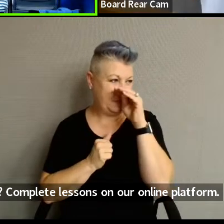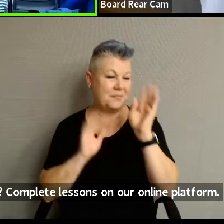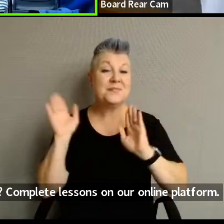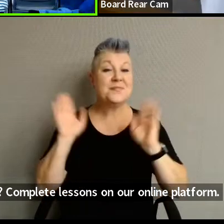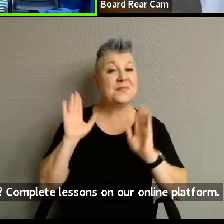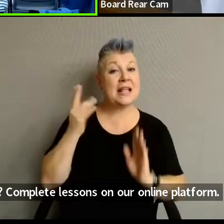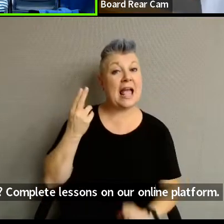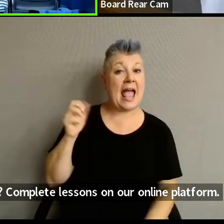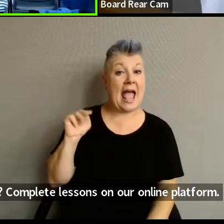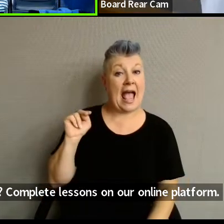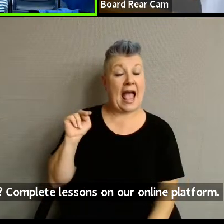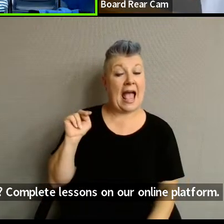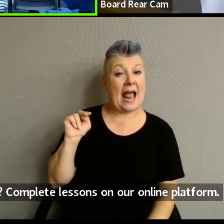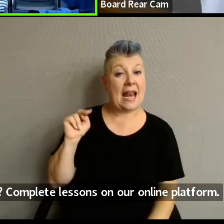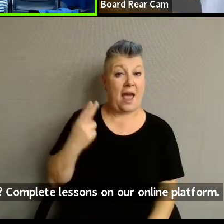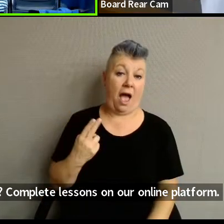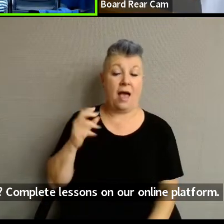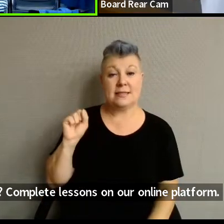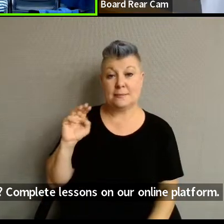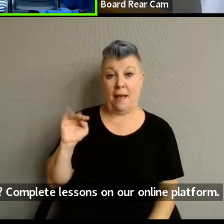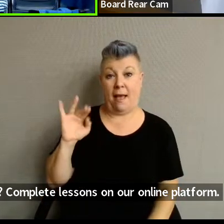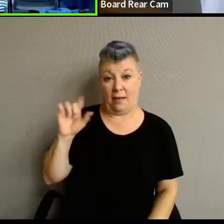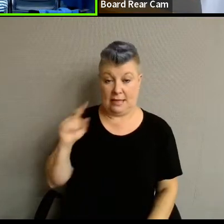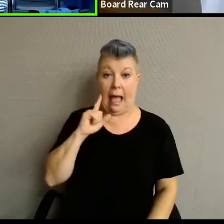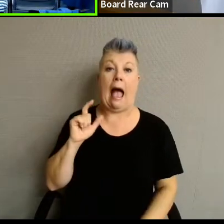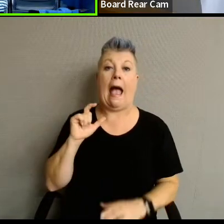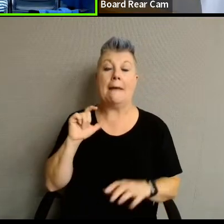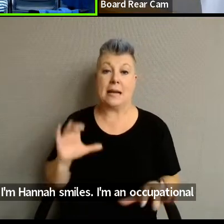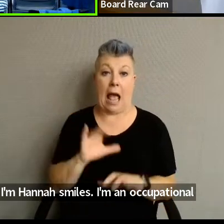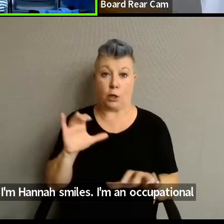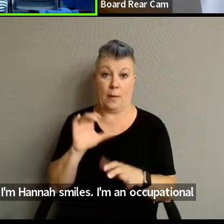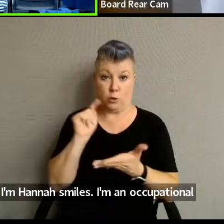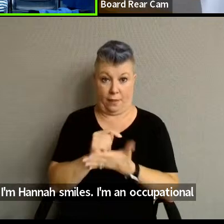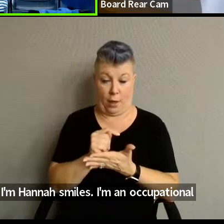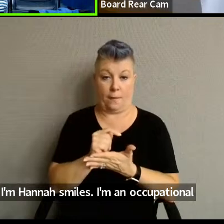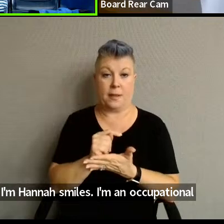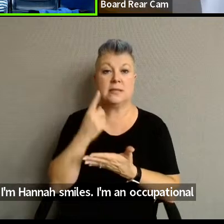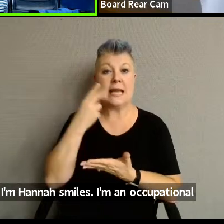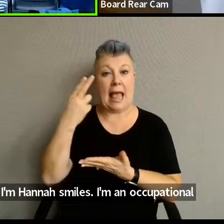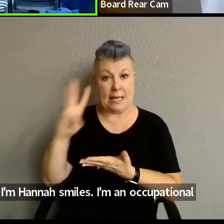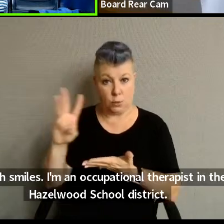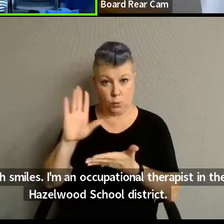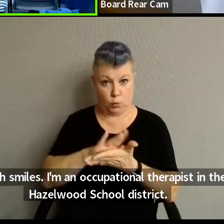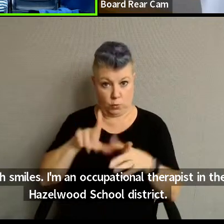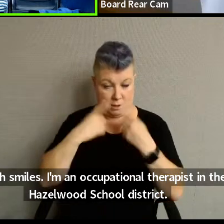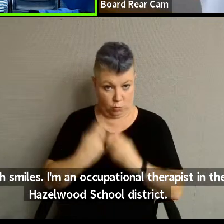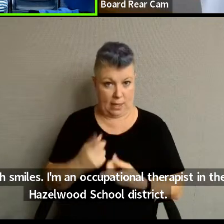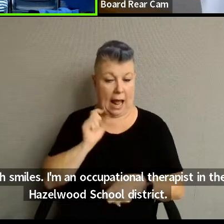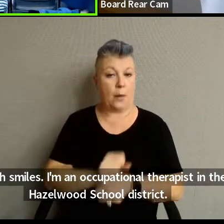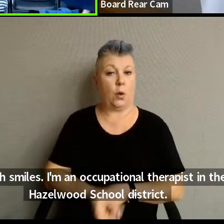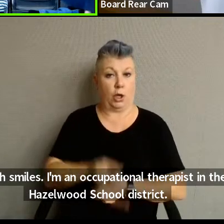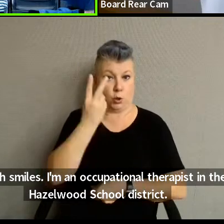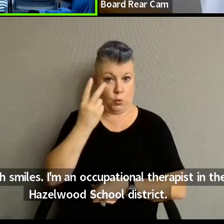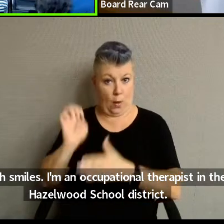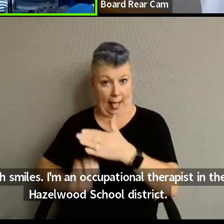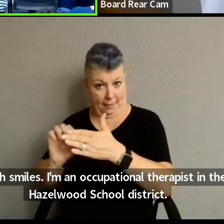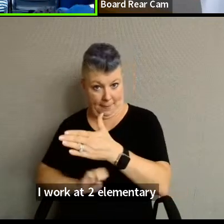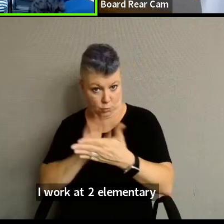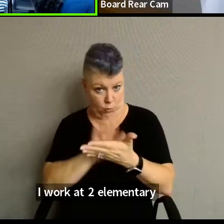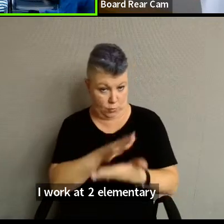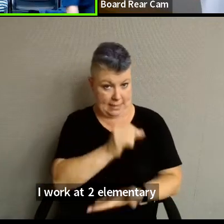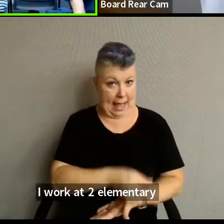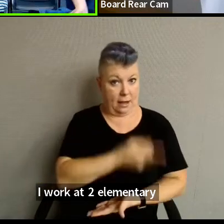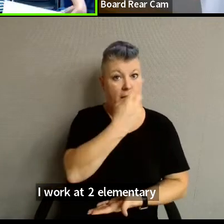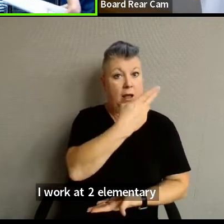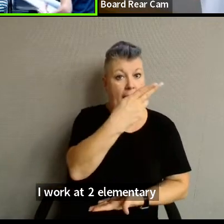I'm Hannah Smiles. I'm an occupational therapist in the Hazelwood School District. I work at 2 elementary schools and a high school, and I'll be doing a